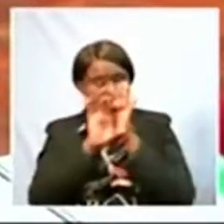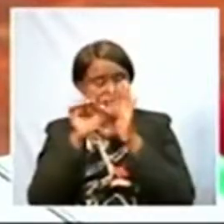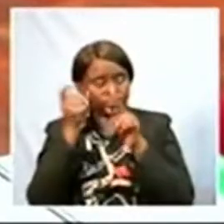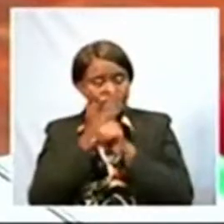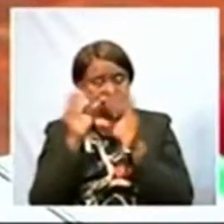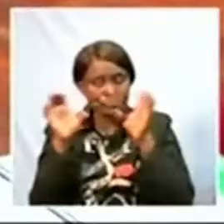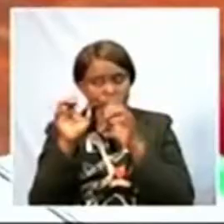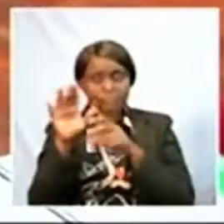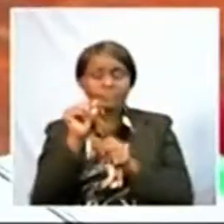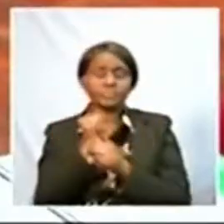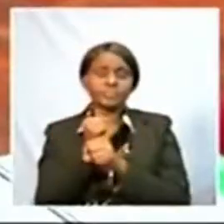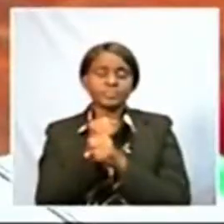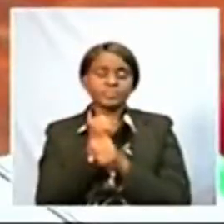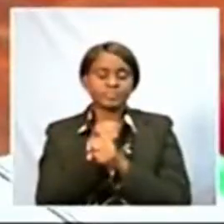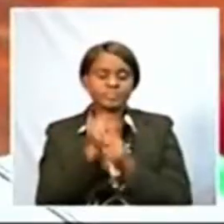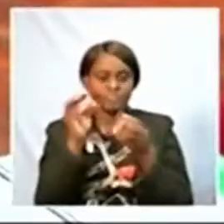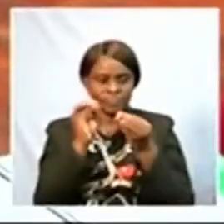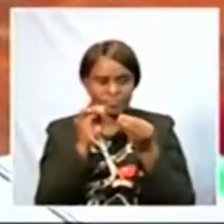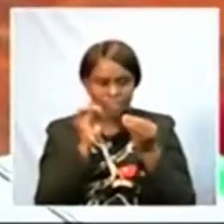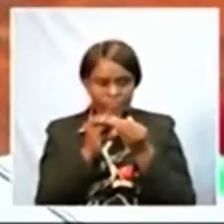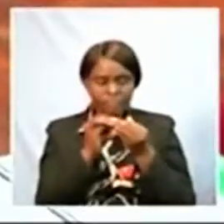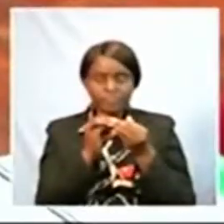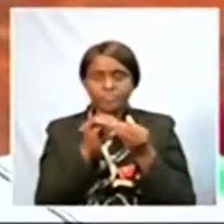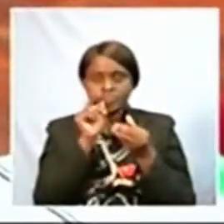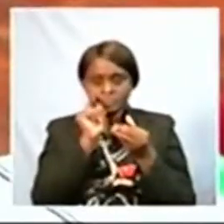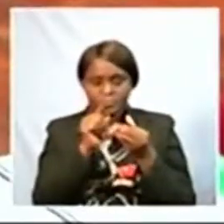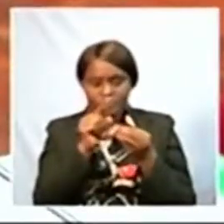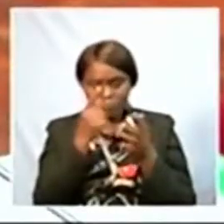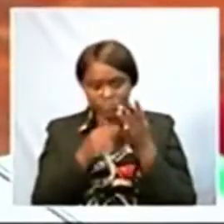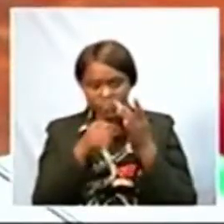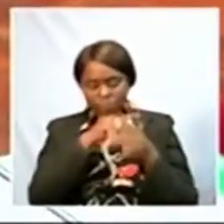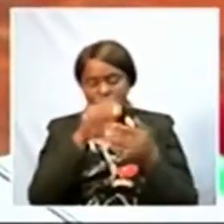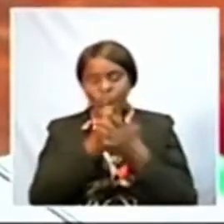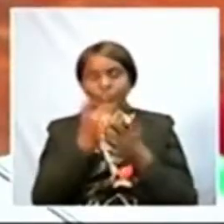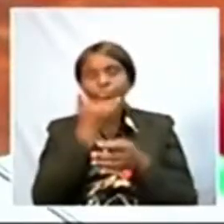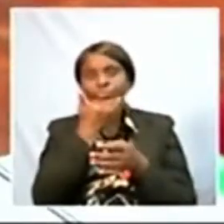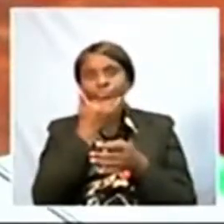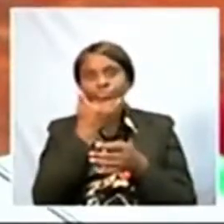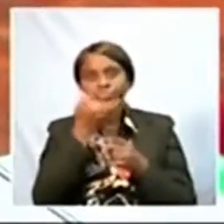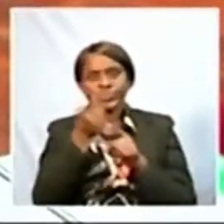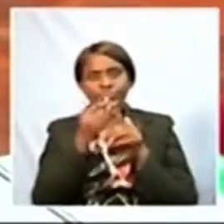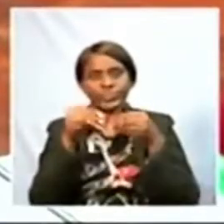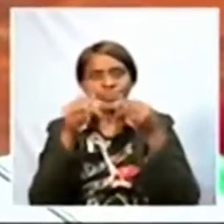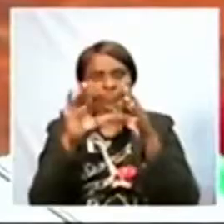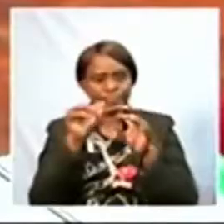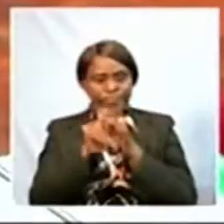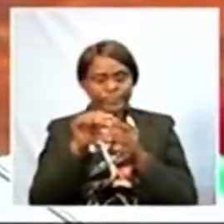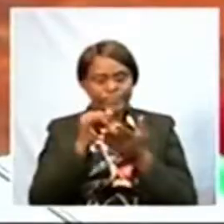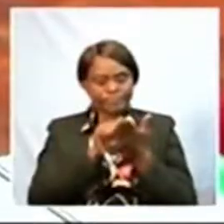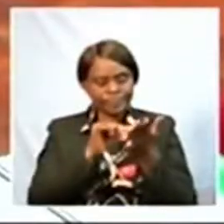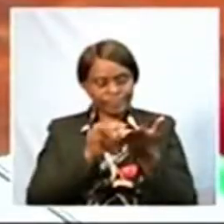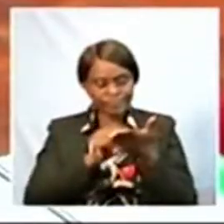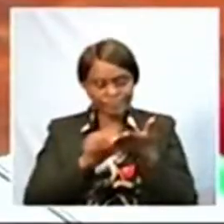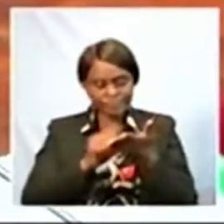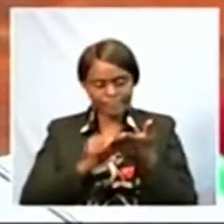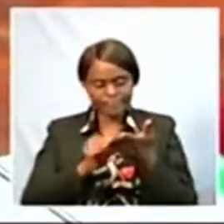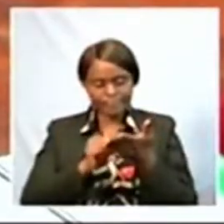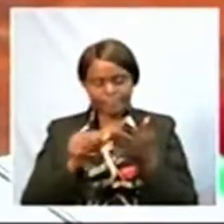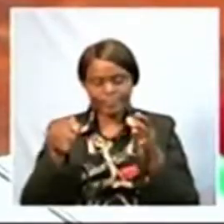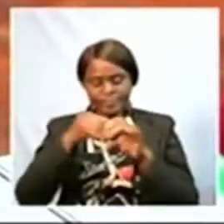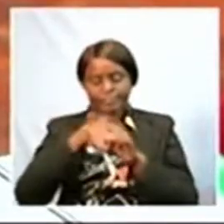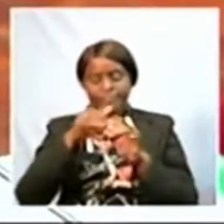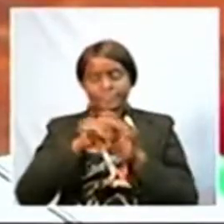Council operations. Further, the quotations that were altered erroneously by the supplier in ink to include the third